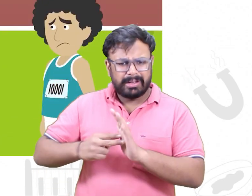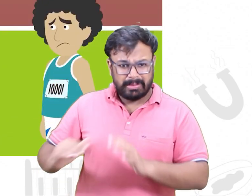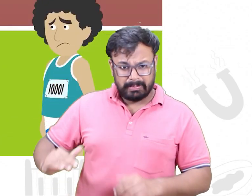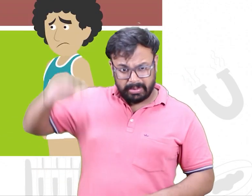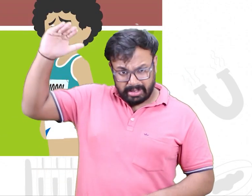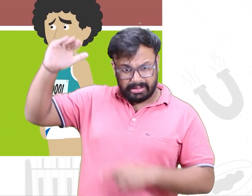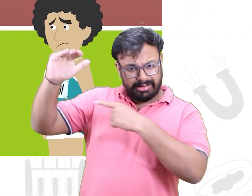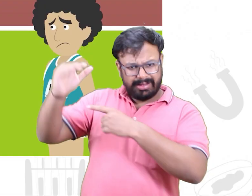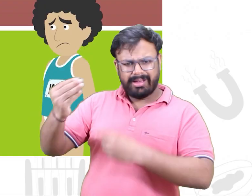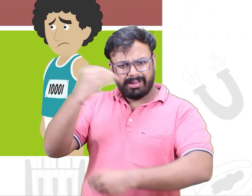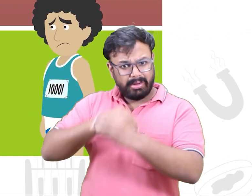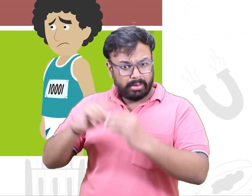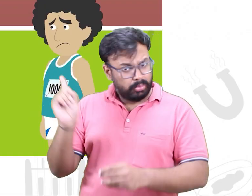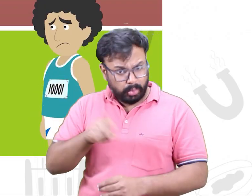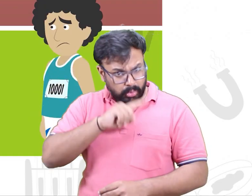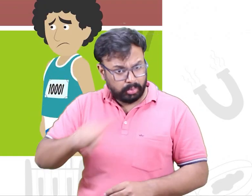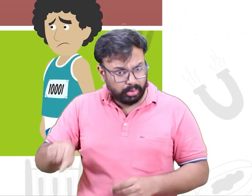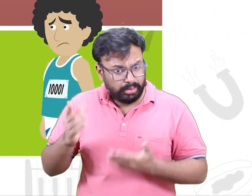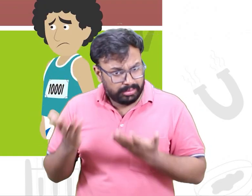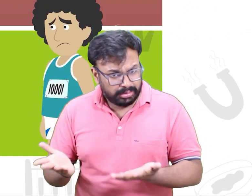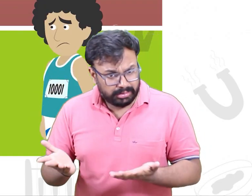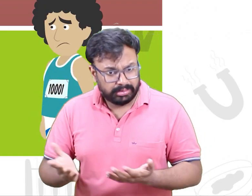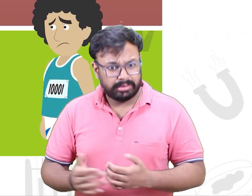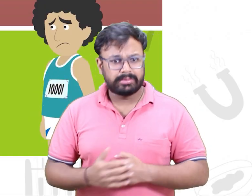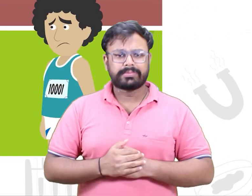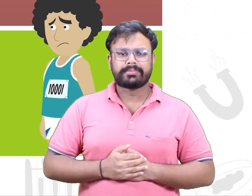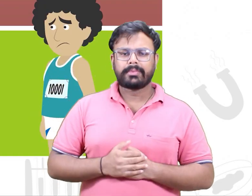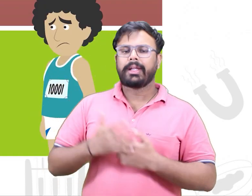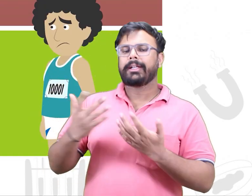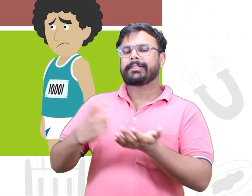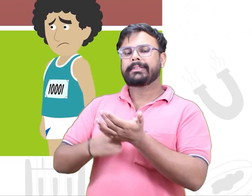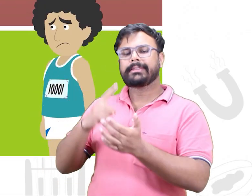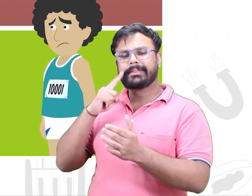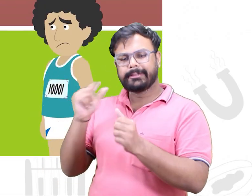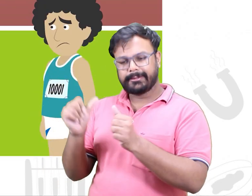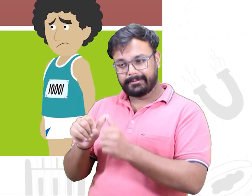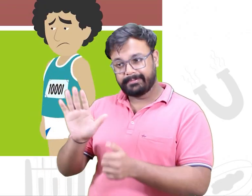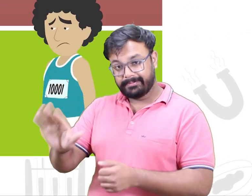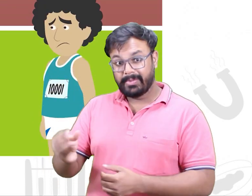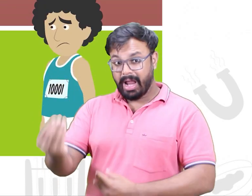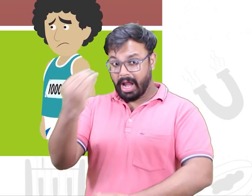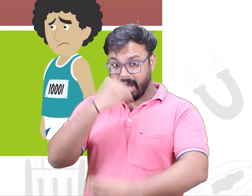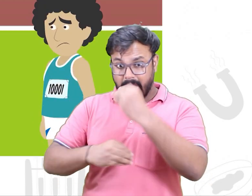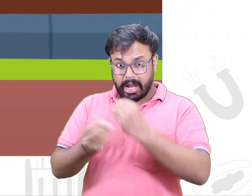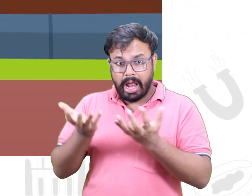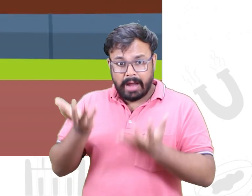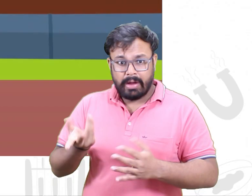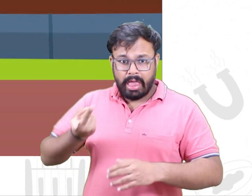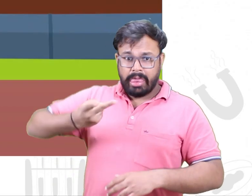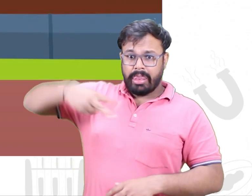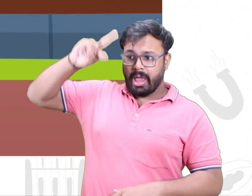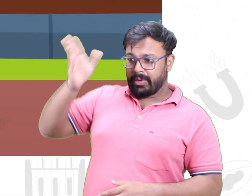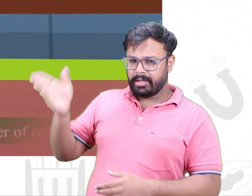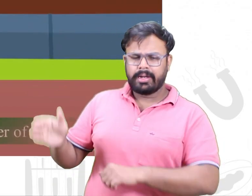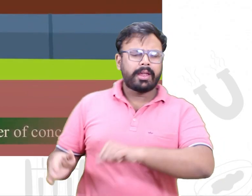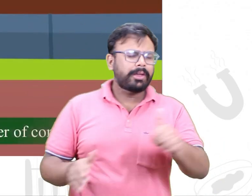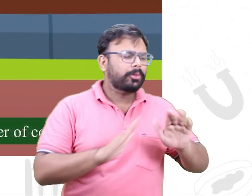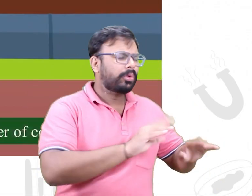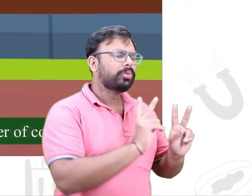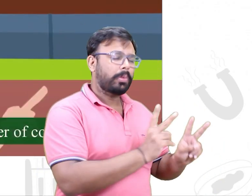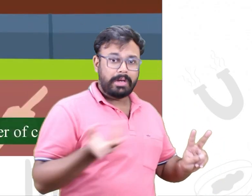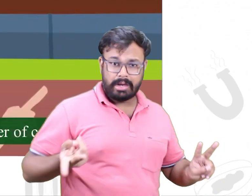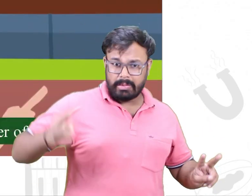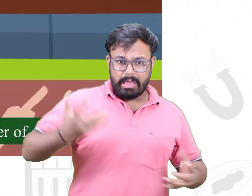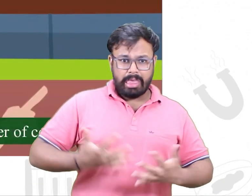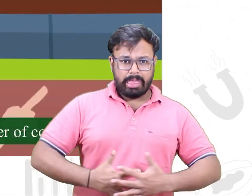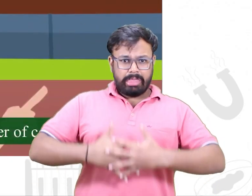Sir, is weight gain a bad thing? He is growing up. And so shouldn't he gain some weight? Ria, the amount of